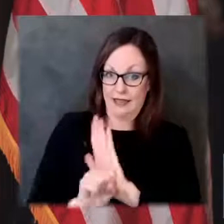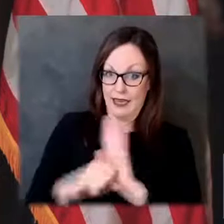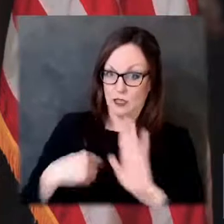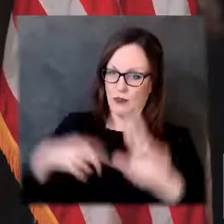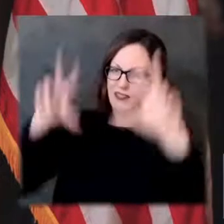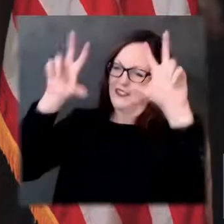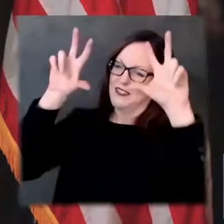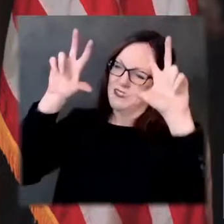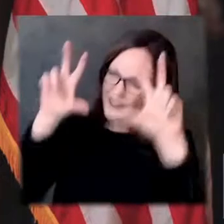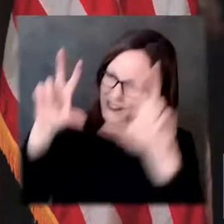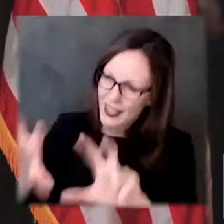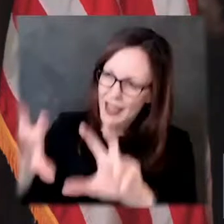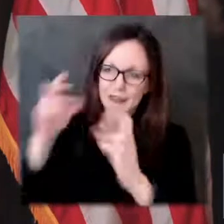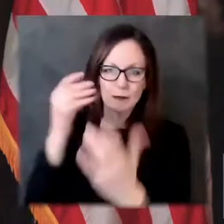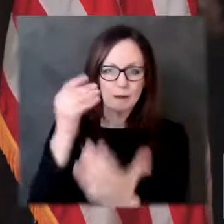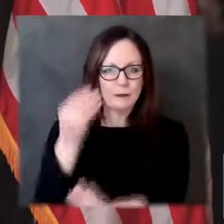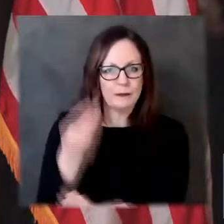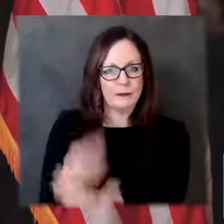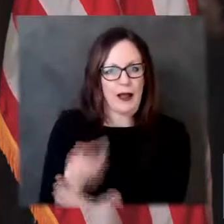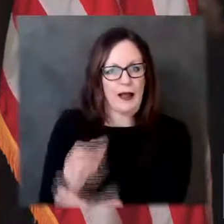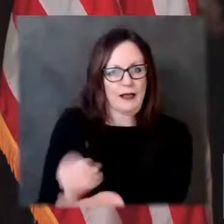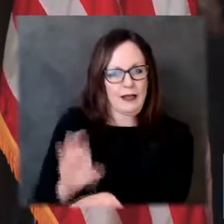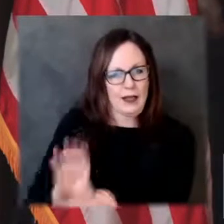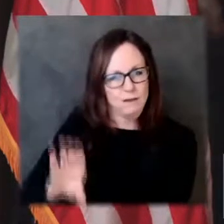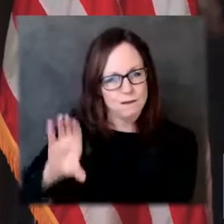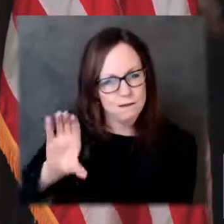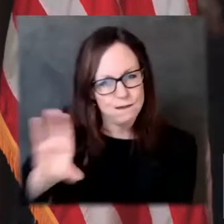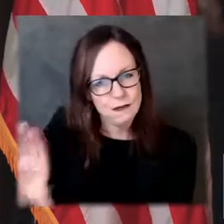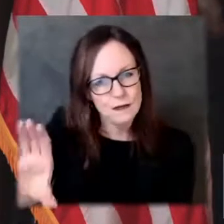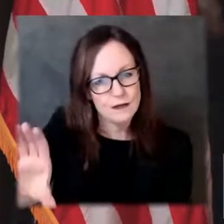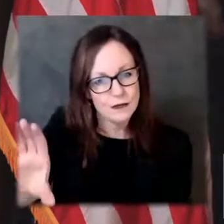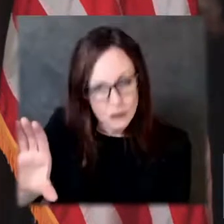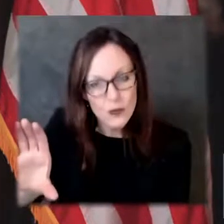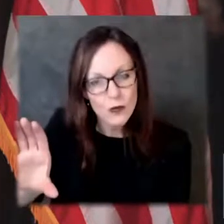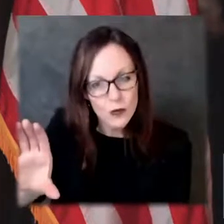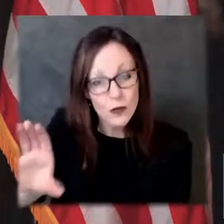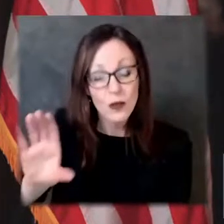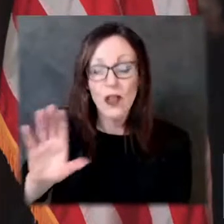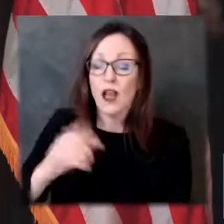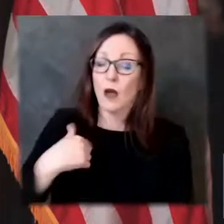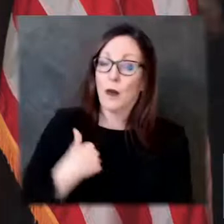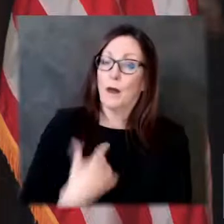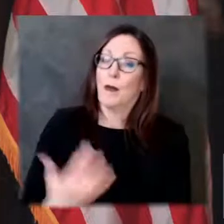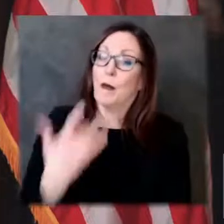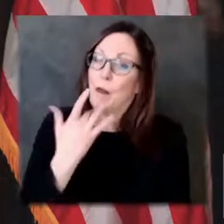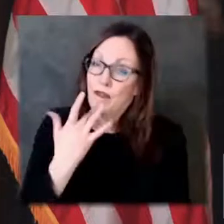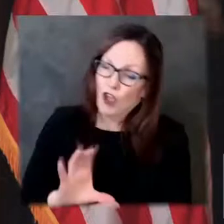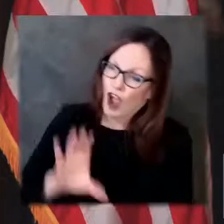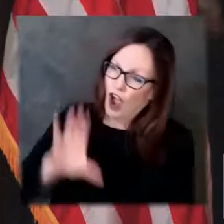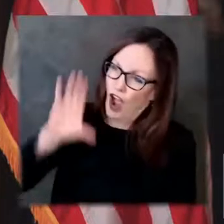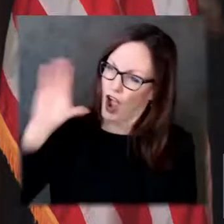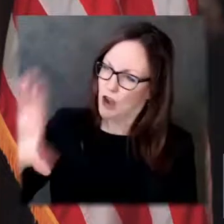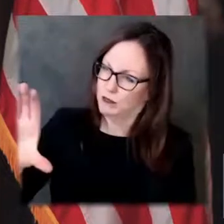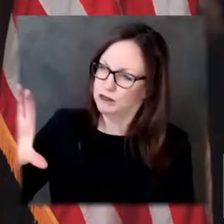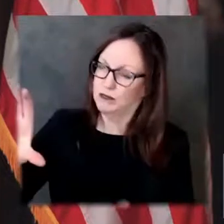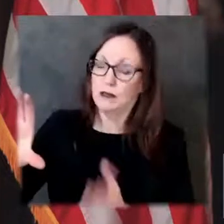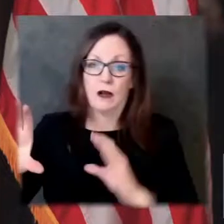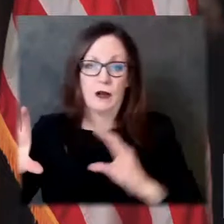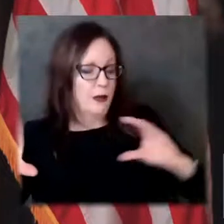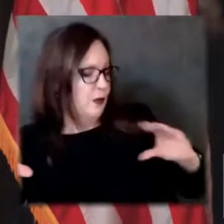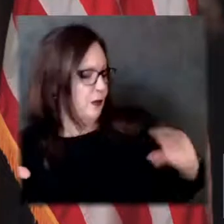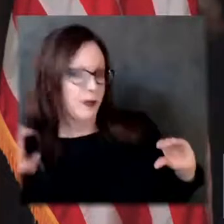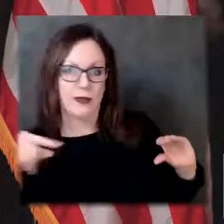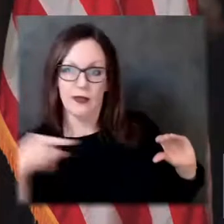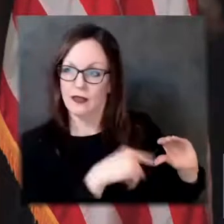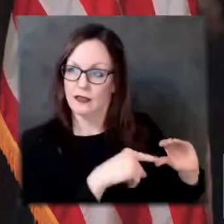said and done, the state will again be investing more GPR dollars annually in the UW system